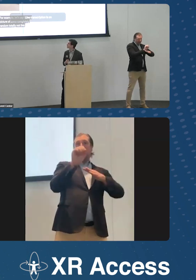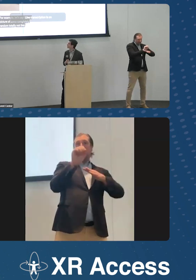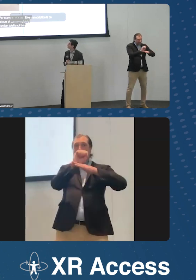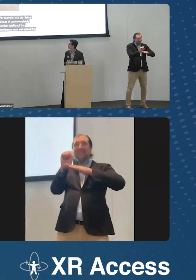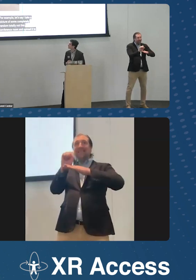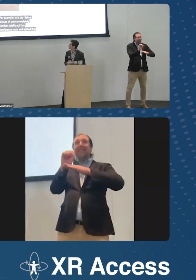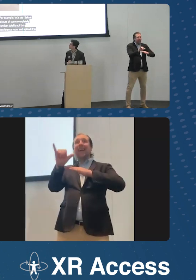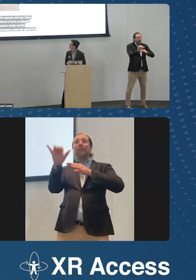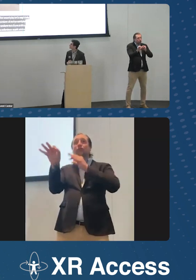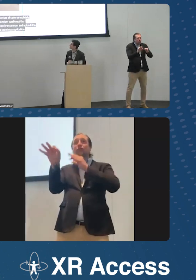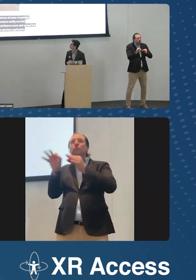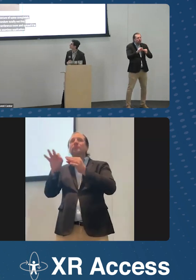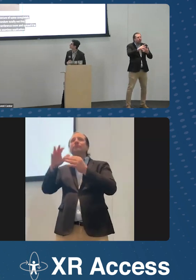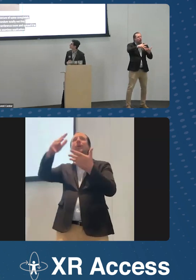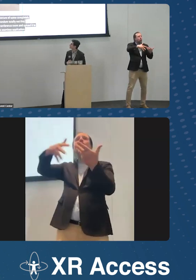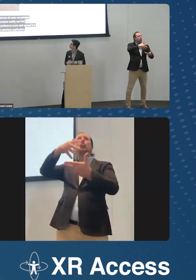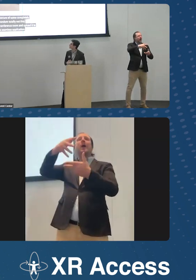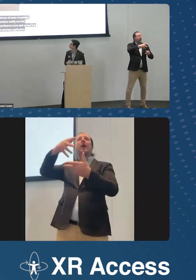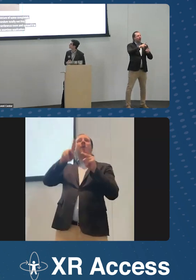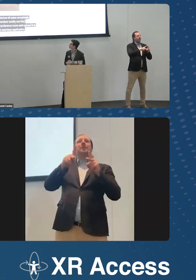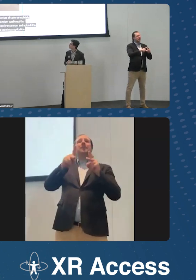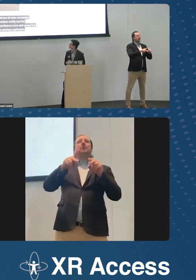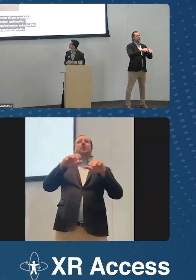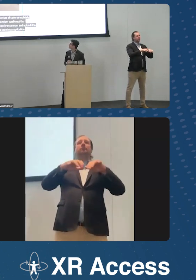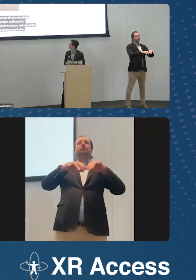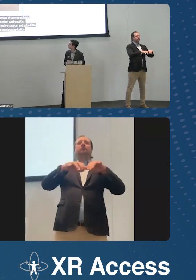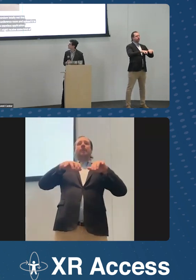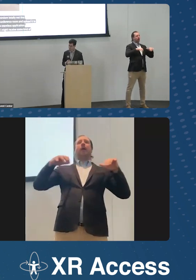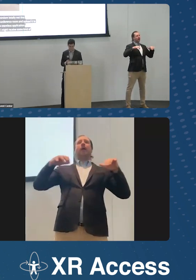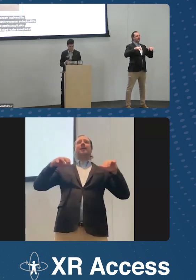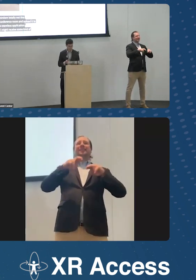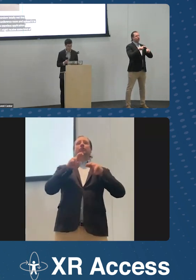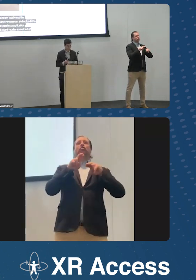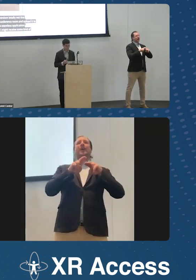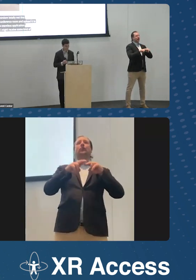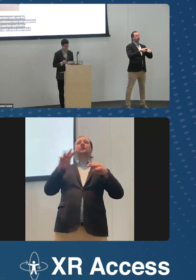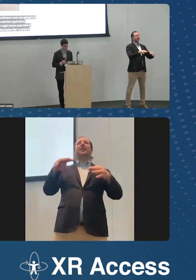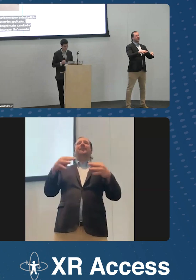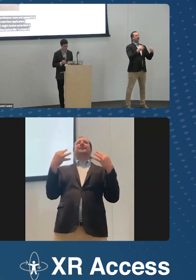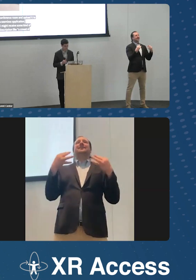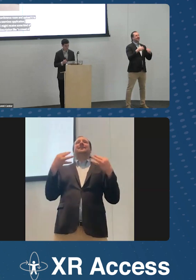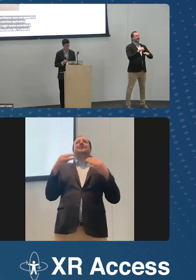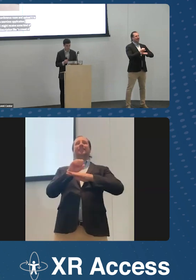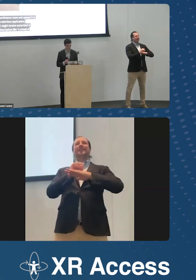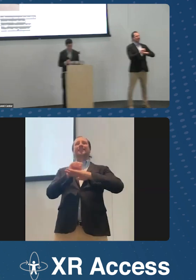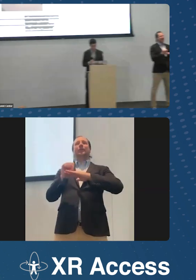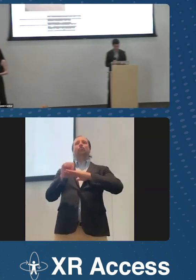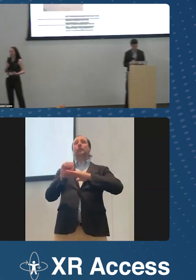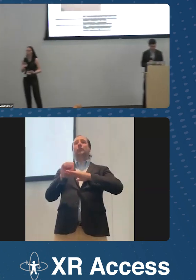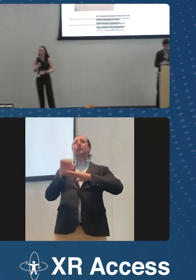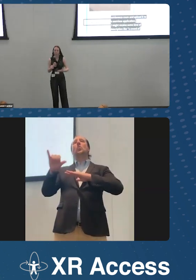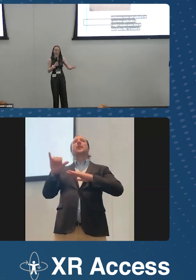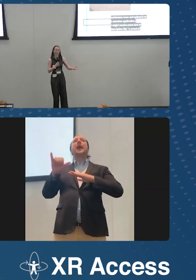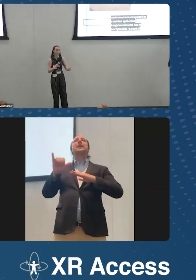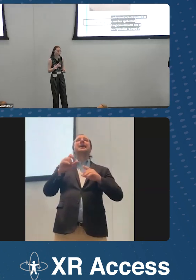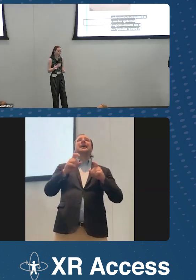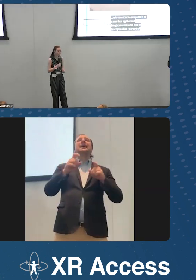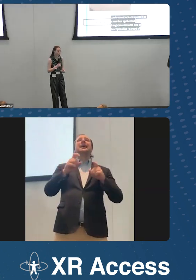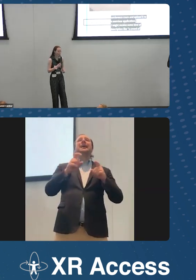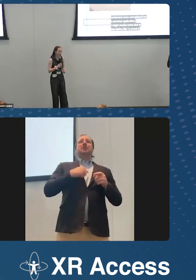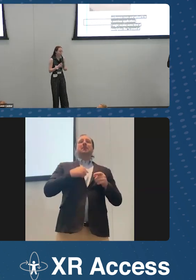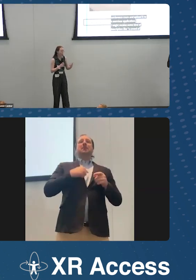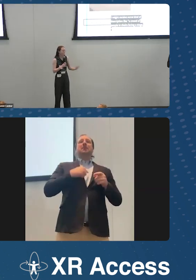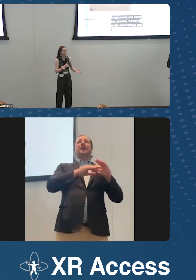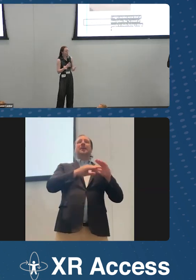of people in chairs facing a stage. Now, this description provides me with some basic visual information about the room that I'm standing